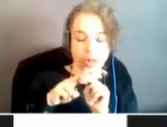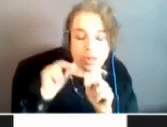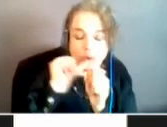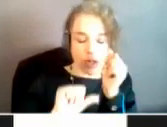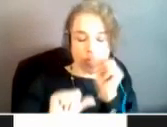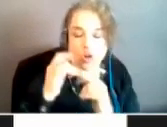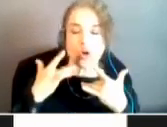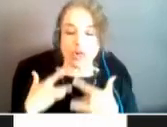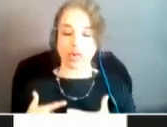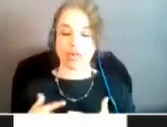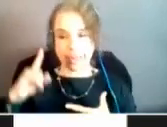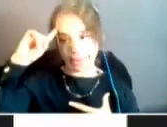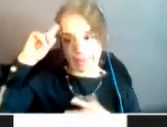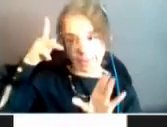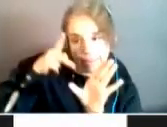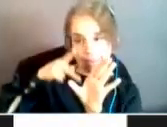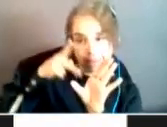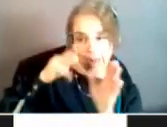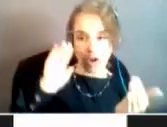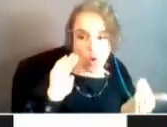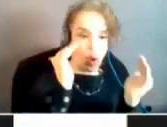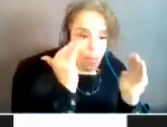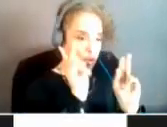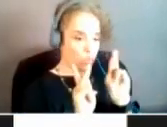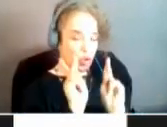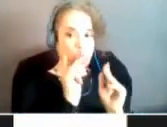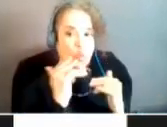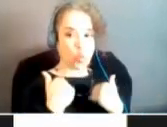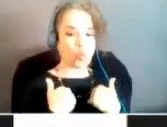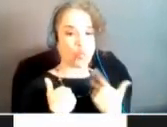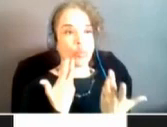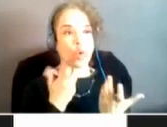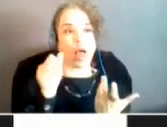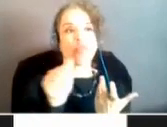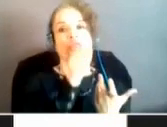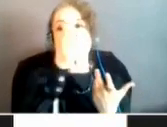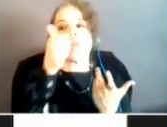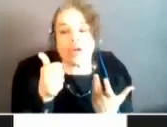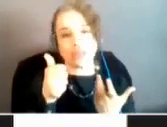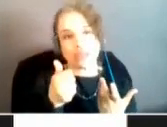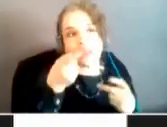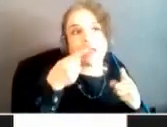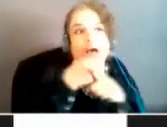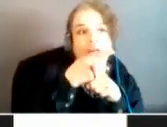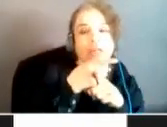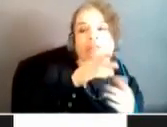suicide, depression, and psychiatric admission compared with people bereaved to other causes of